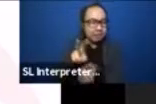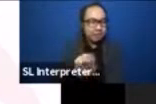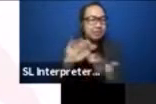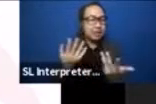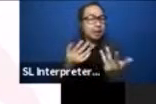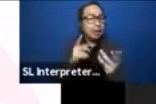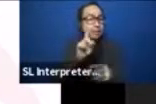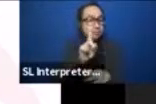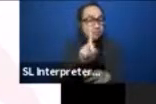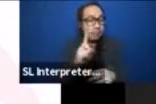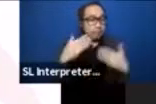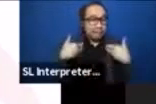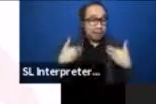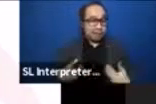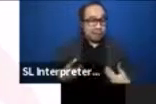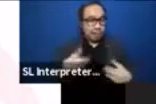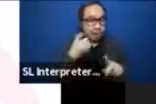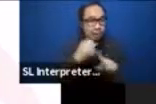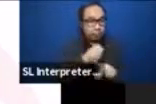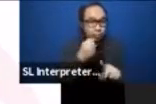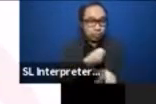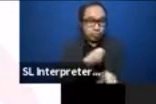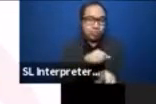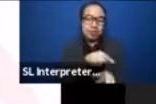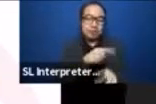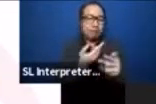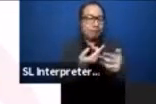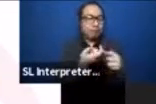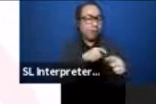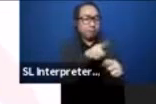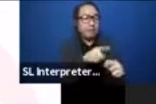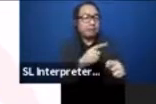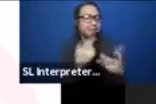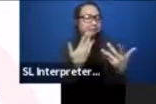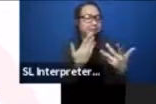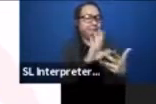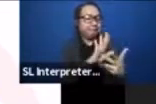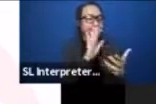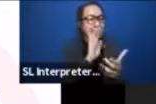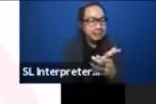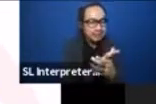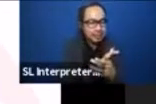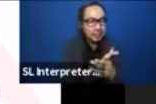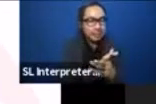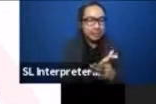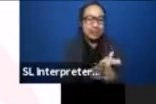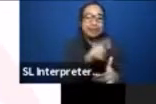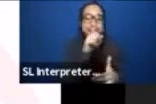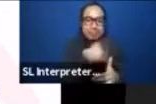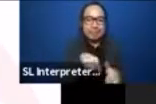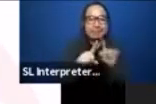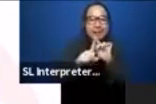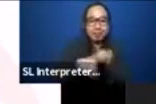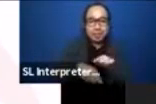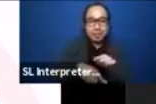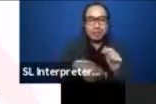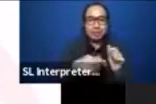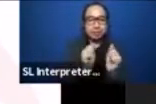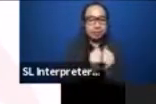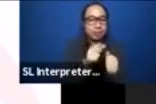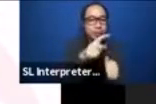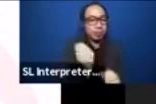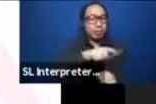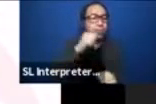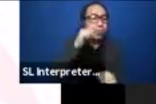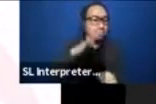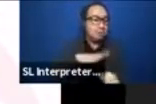the last presentation, the last slide can present you only the one who is living, living together or with partner or